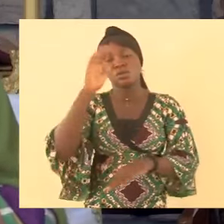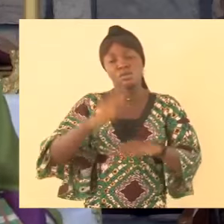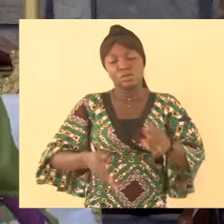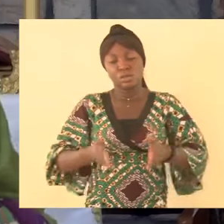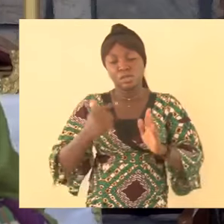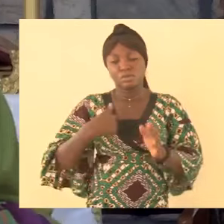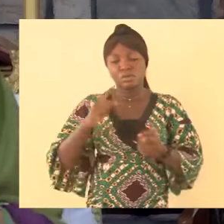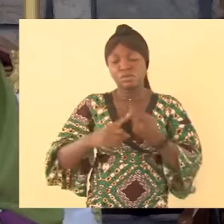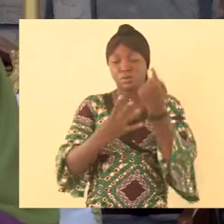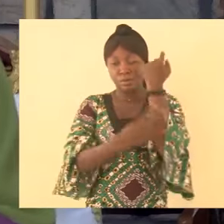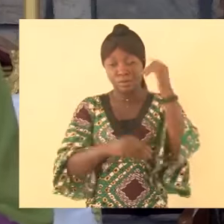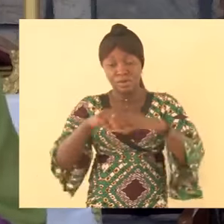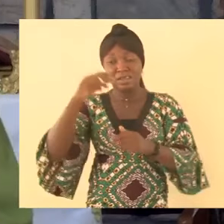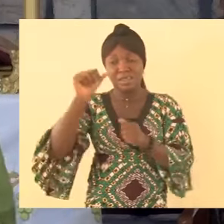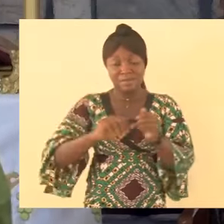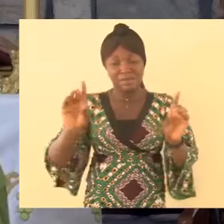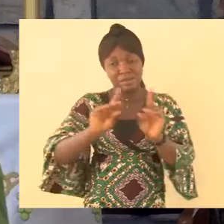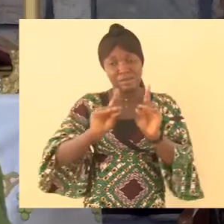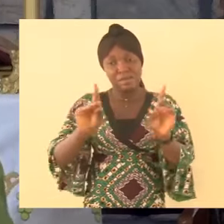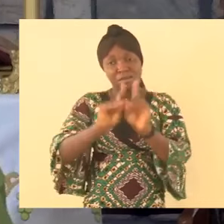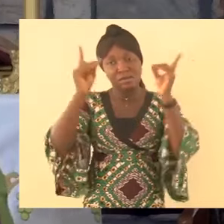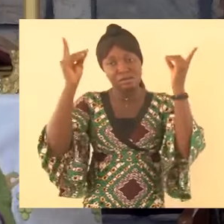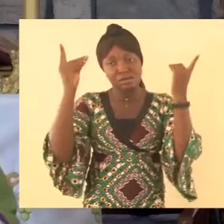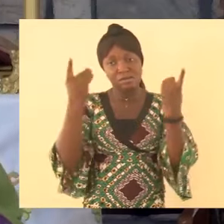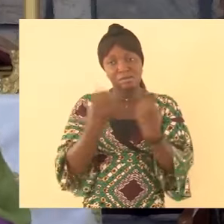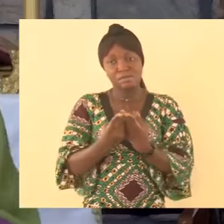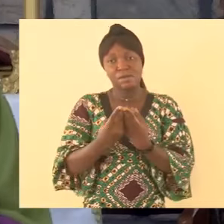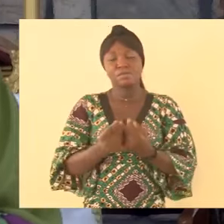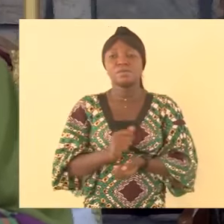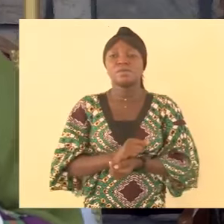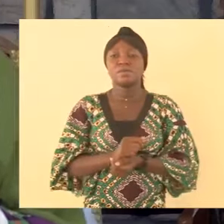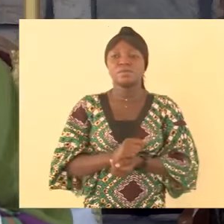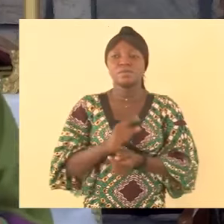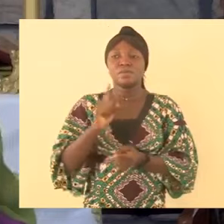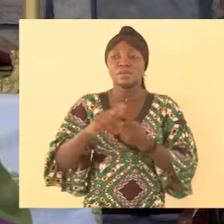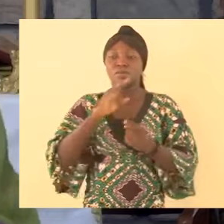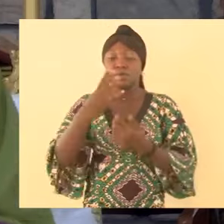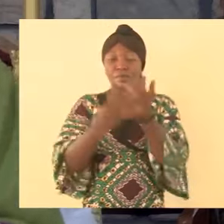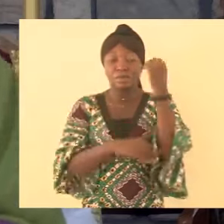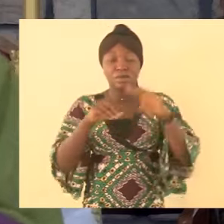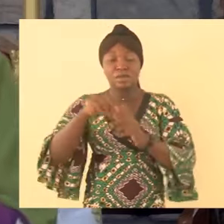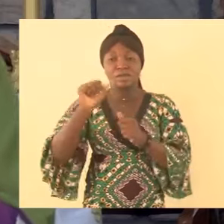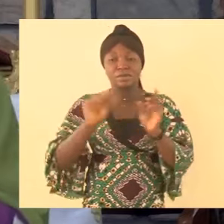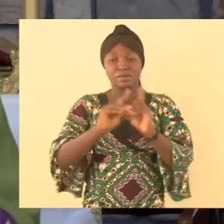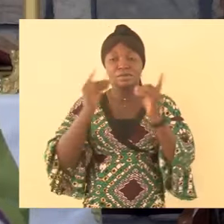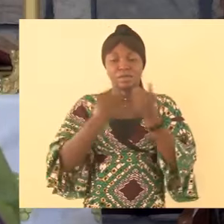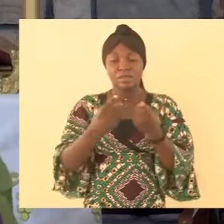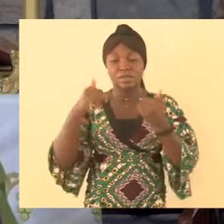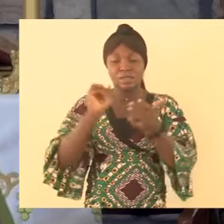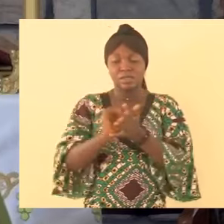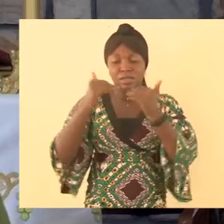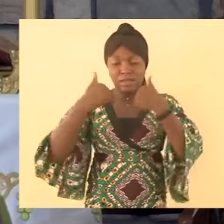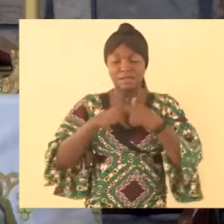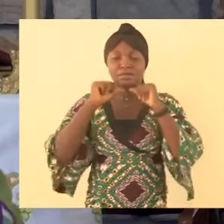But don't allow me to be poor in every department. God forbid, right? To be poor in every department that I have nothing